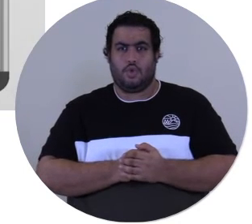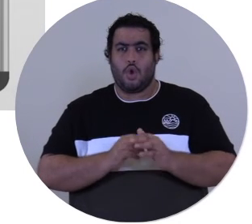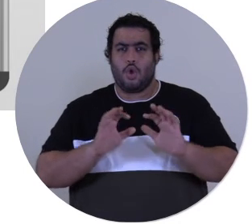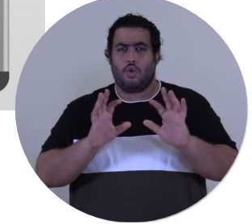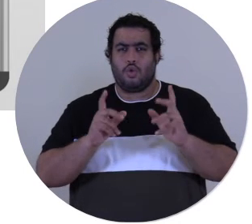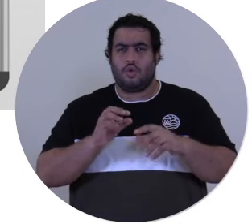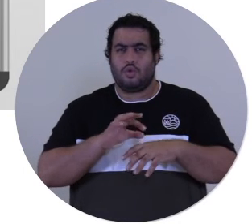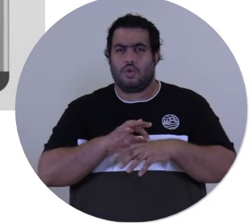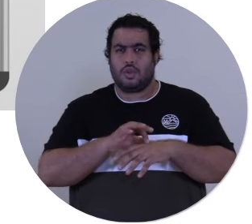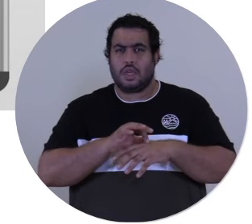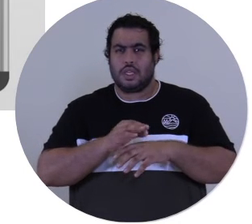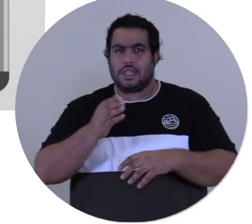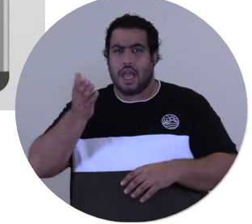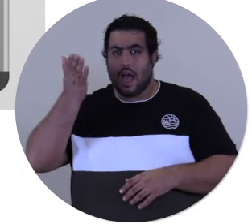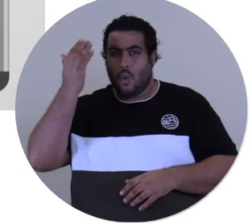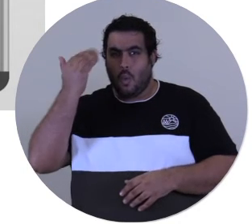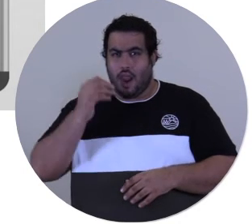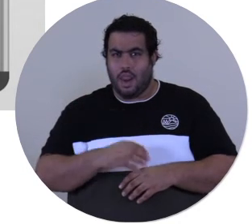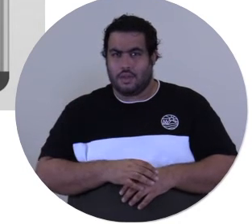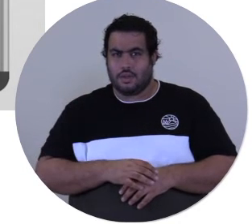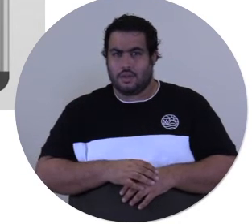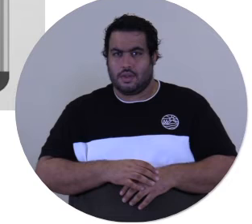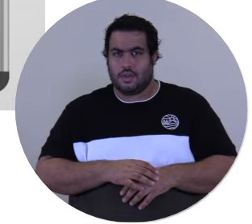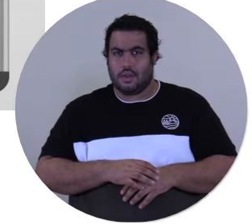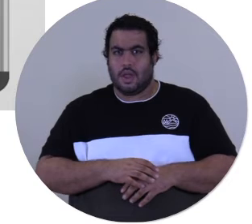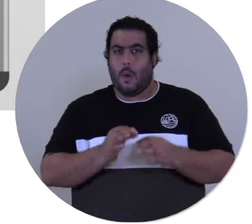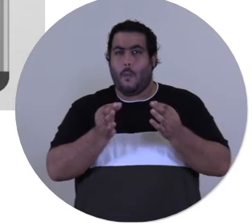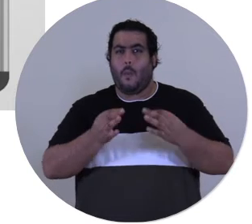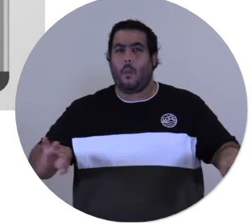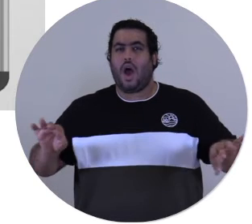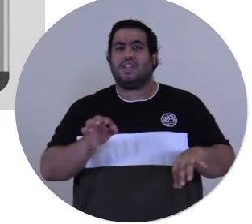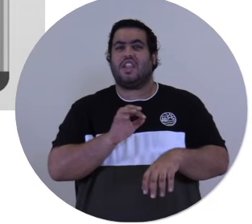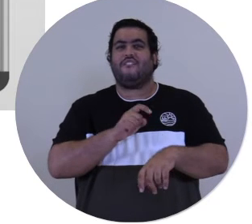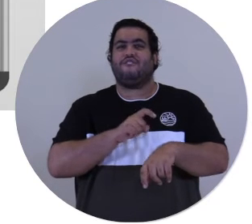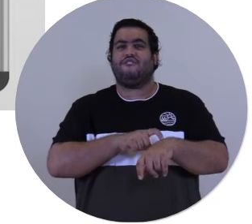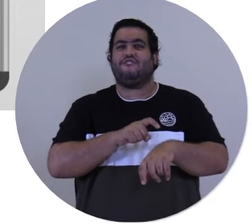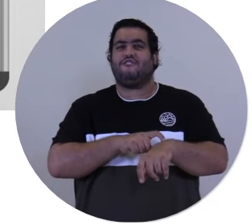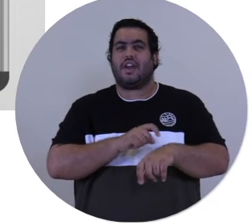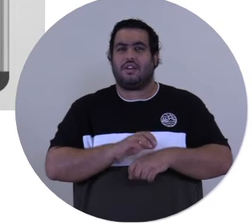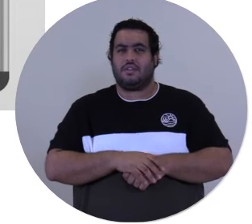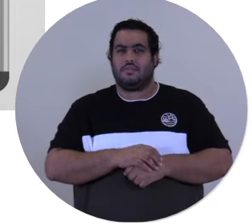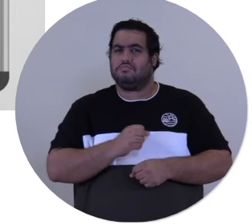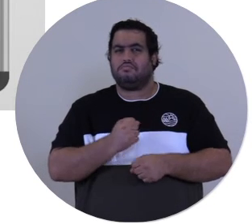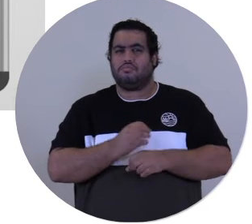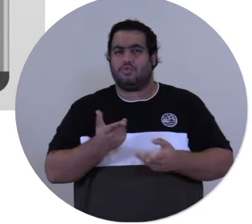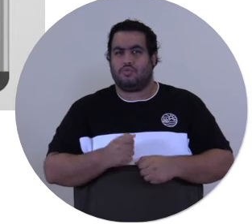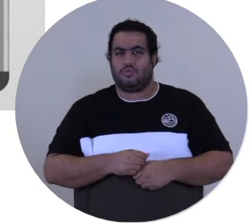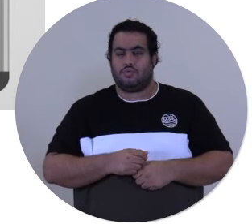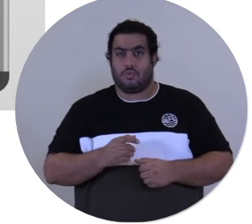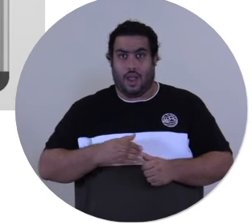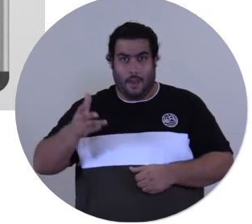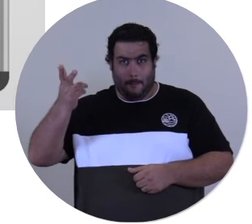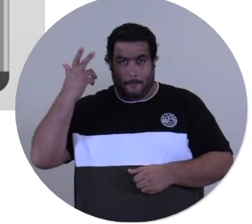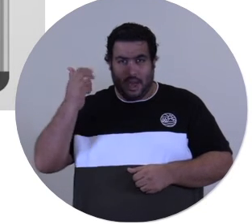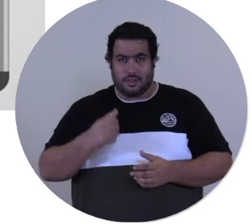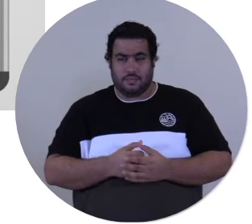How did people used to spend leisure or free time in the past? Think of it carefully. In the past,